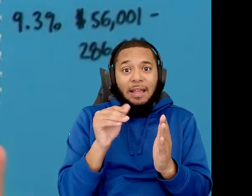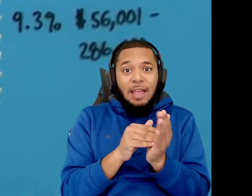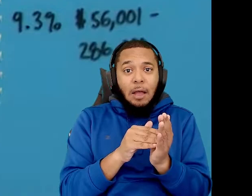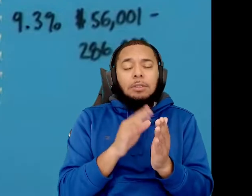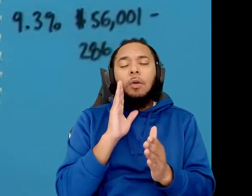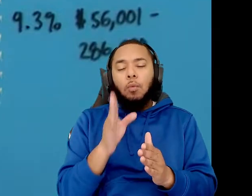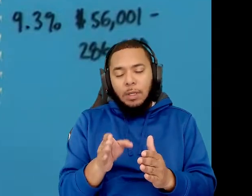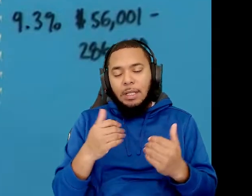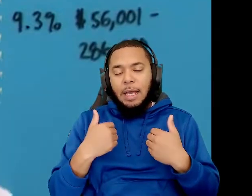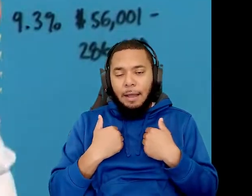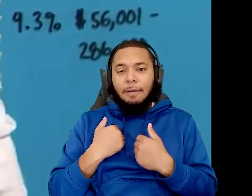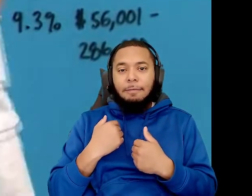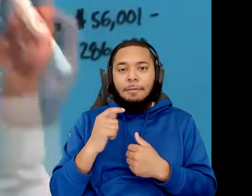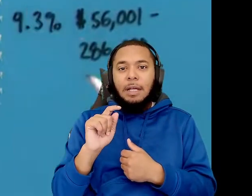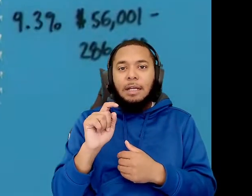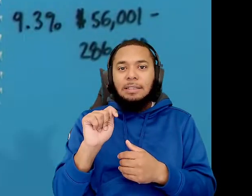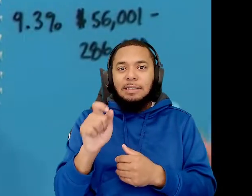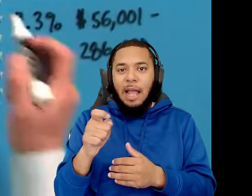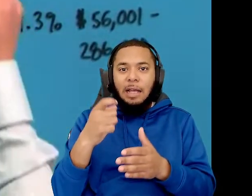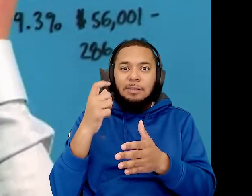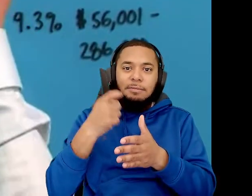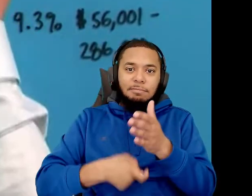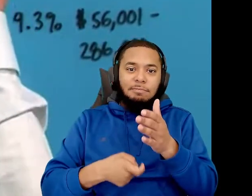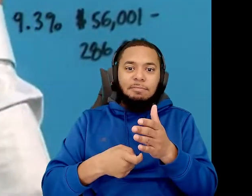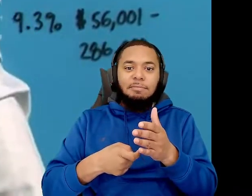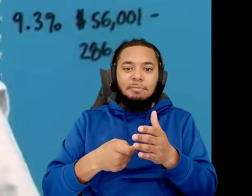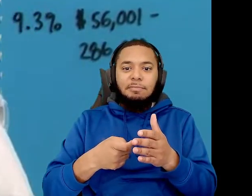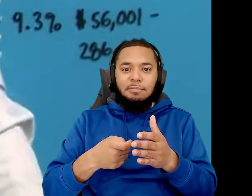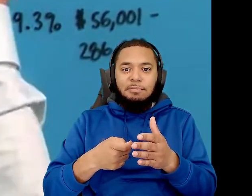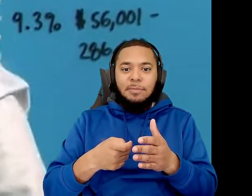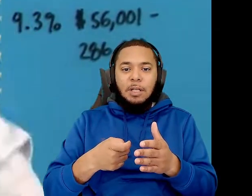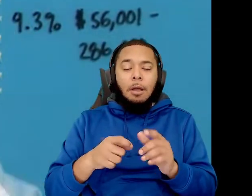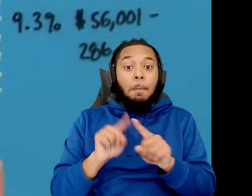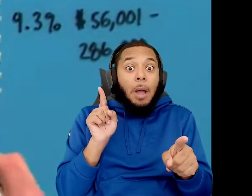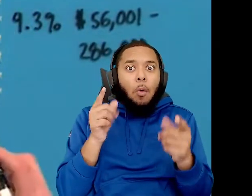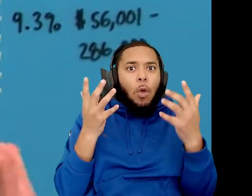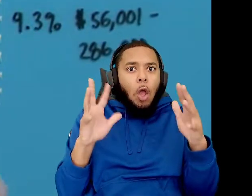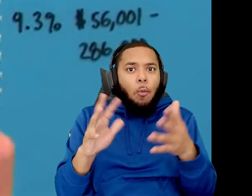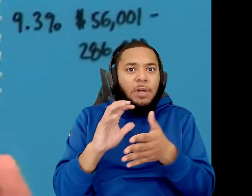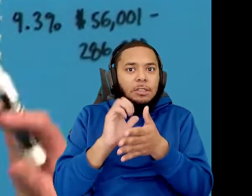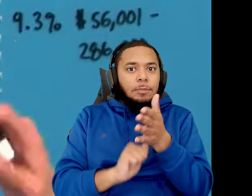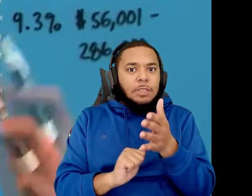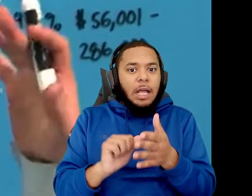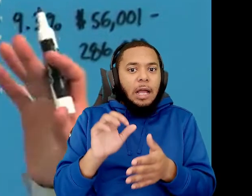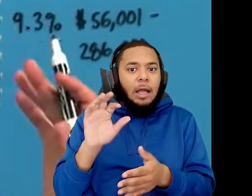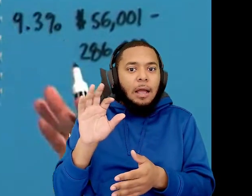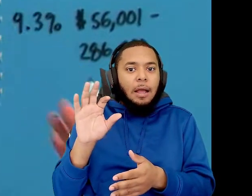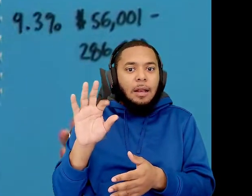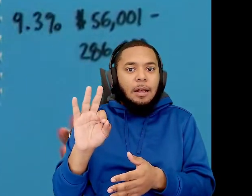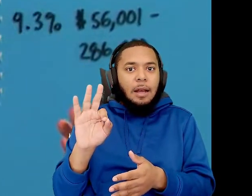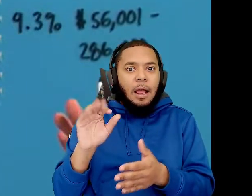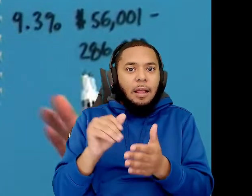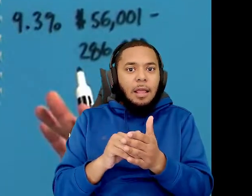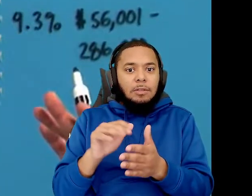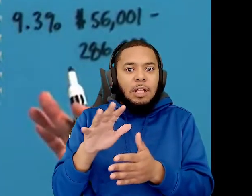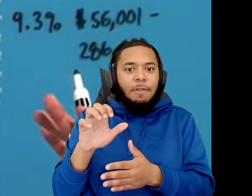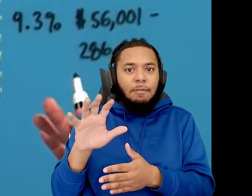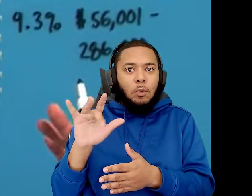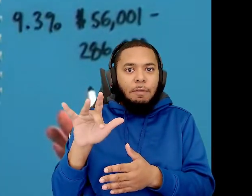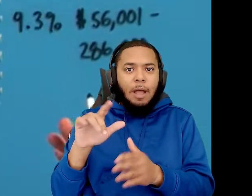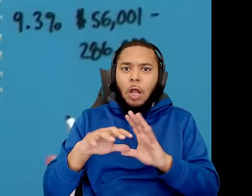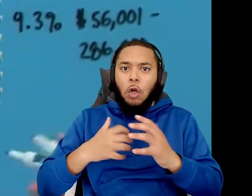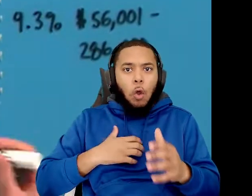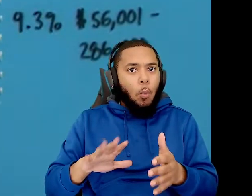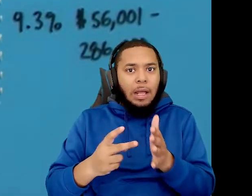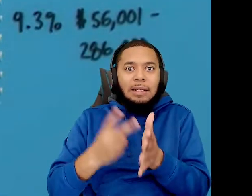12%. But we've already been taxed on this amount here. We don't want to double tax ourselves on this first amount